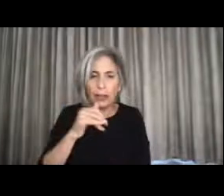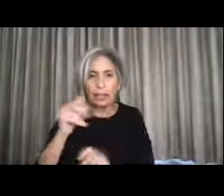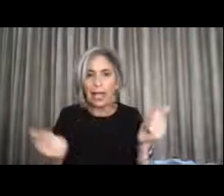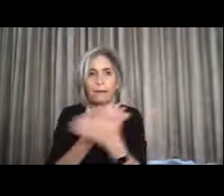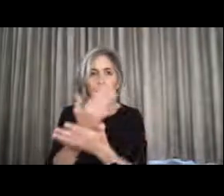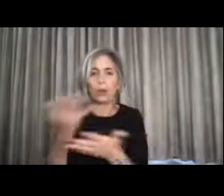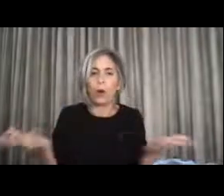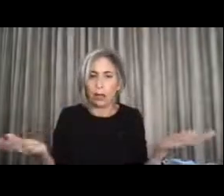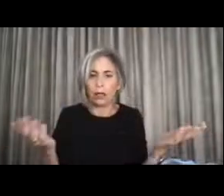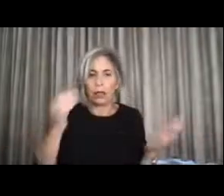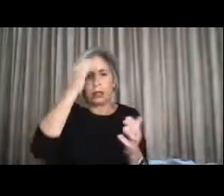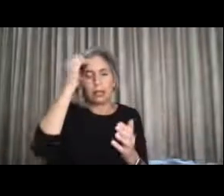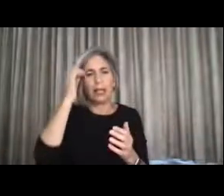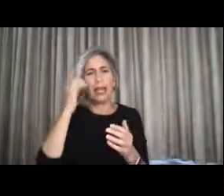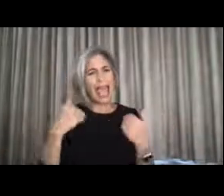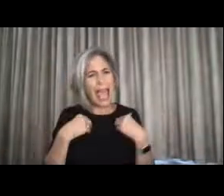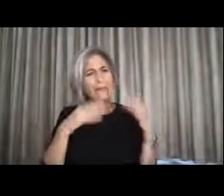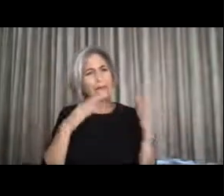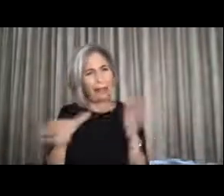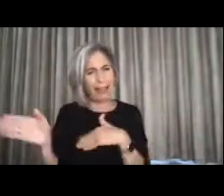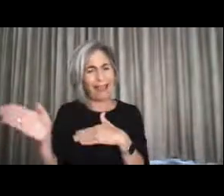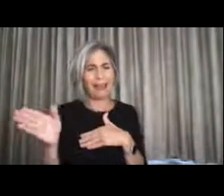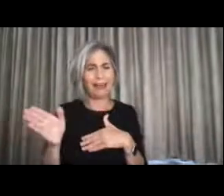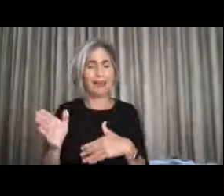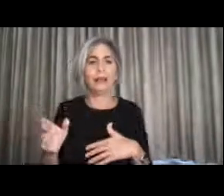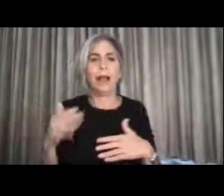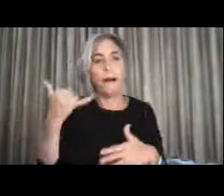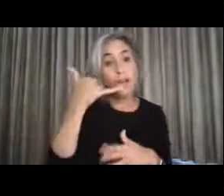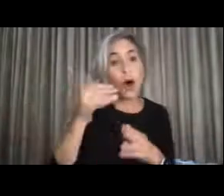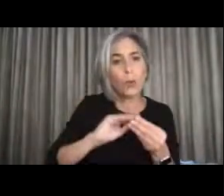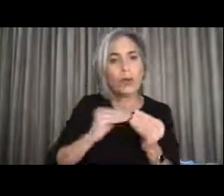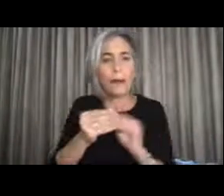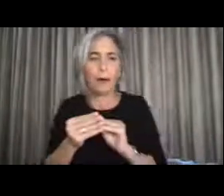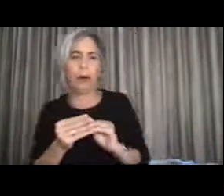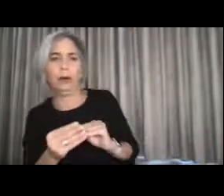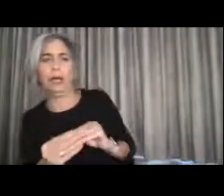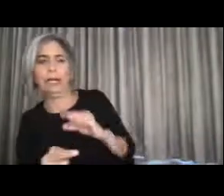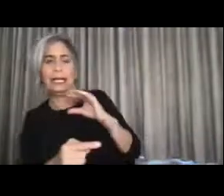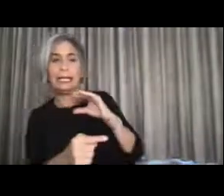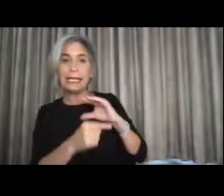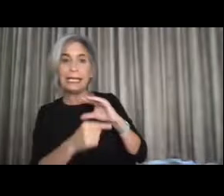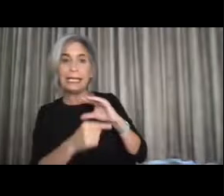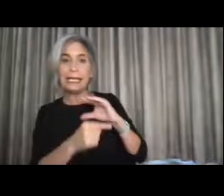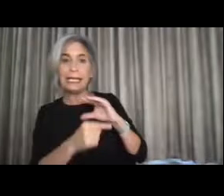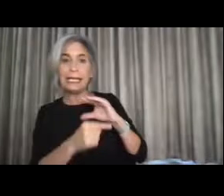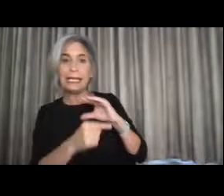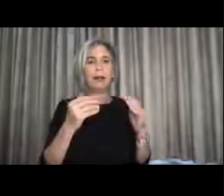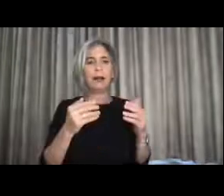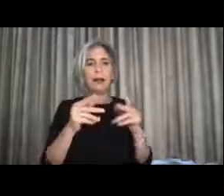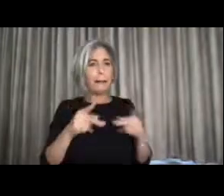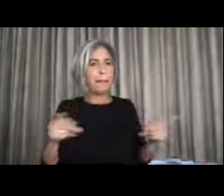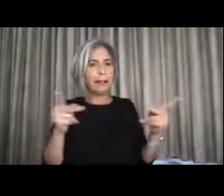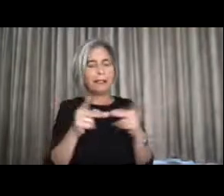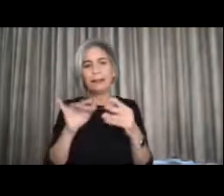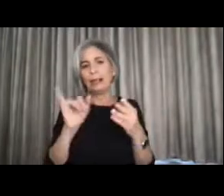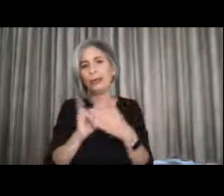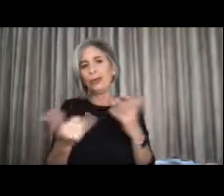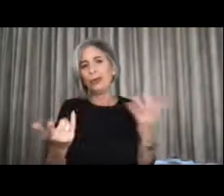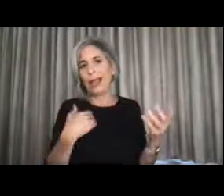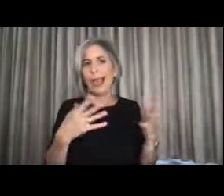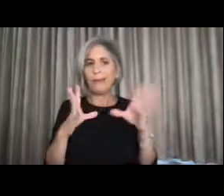So put together your plan, have your essential phone numbers, your emails, list of meeting places, and you can get all sorts of great resources at